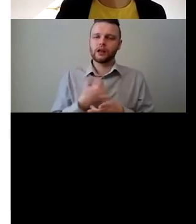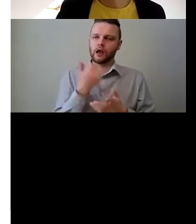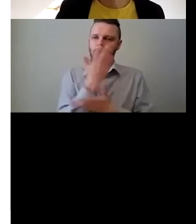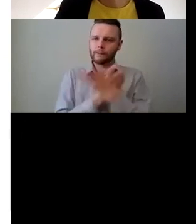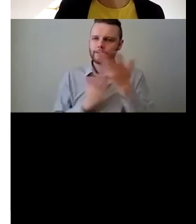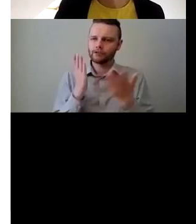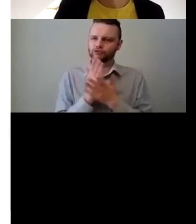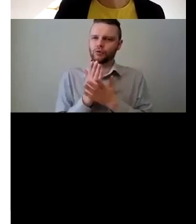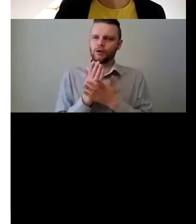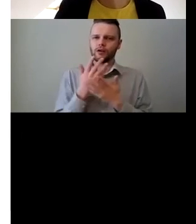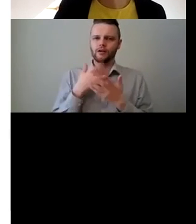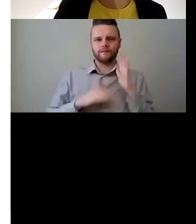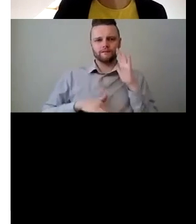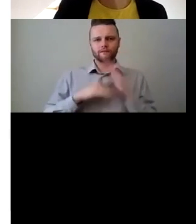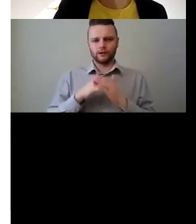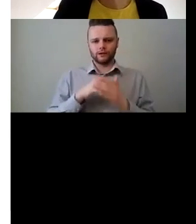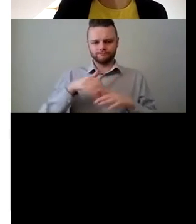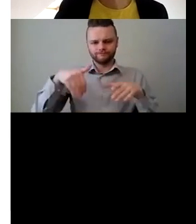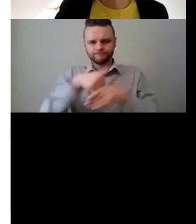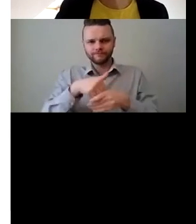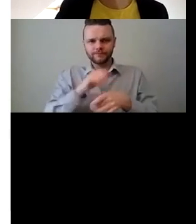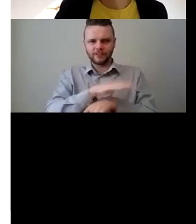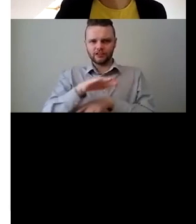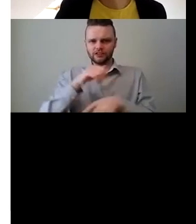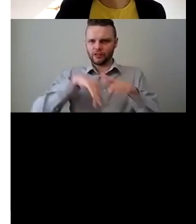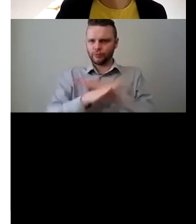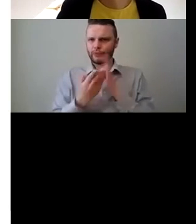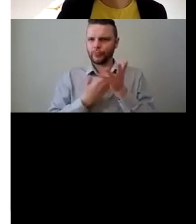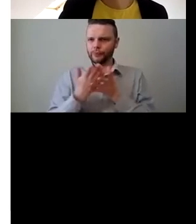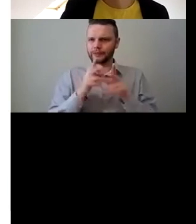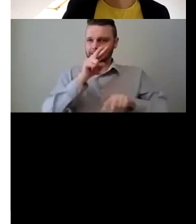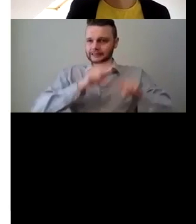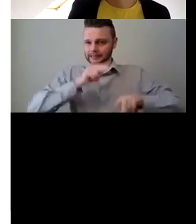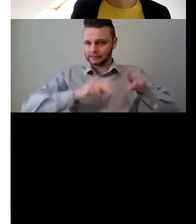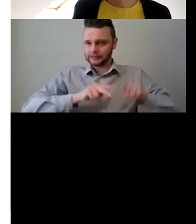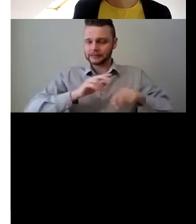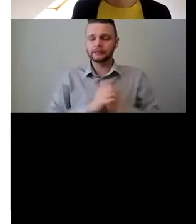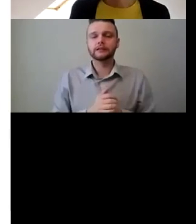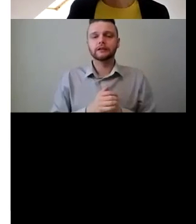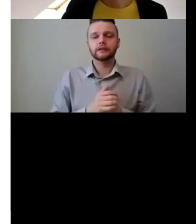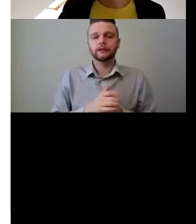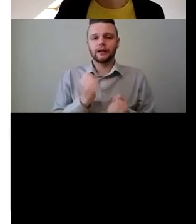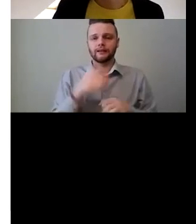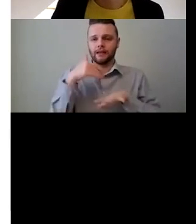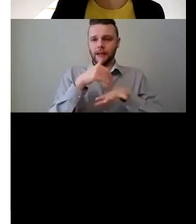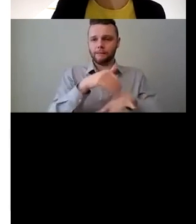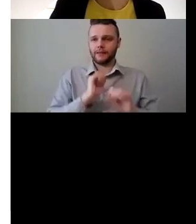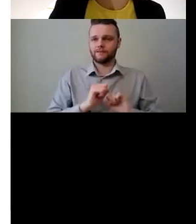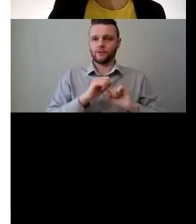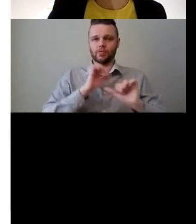is a participation of the child in the individual assessment, and how to make sure that really it has impact on the proceedings, and